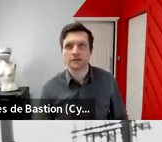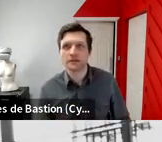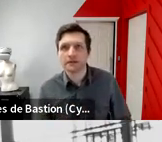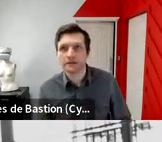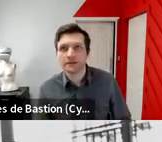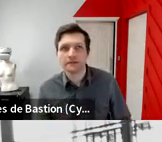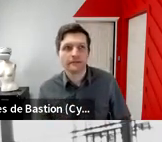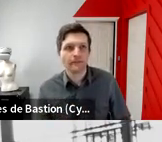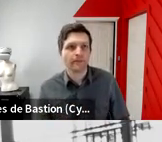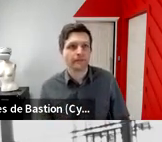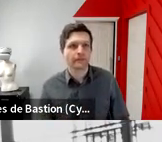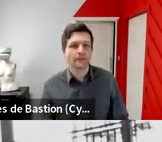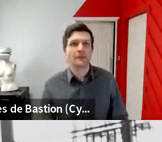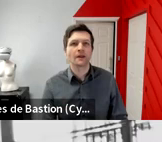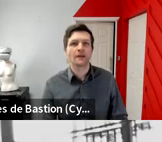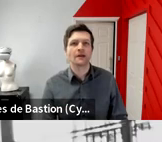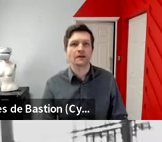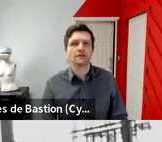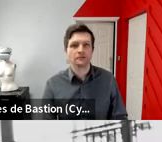switch interpreters.